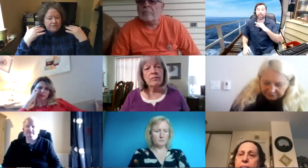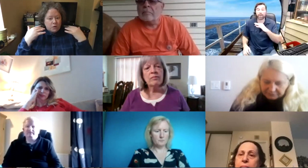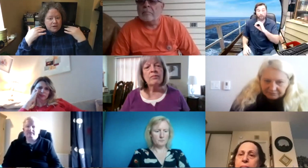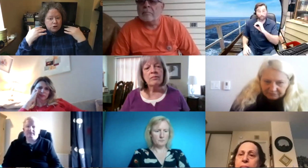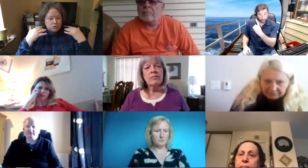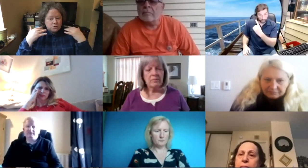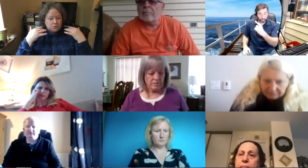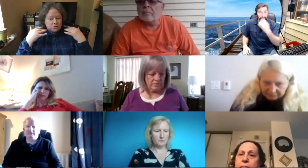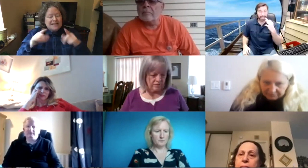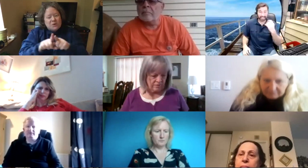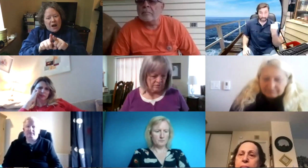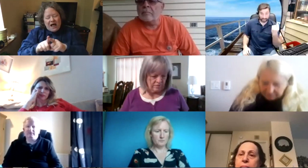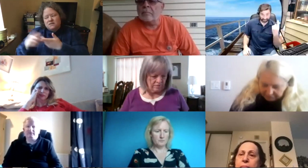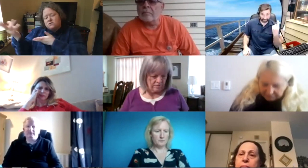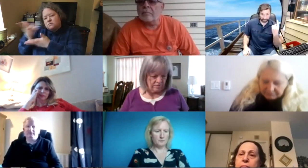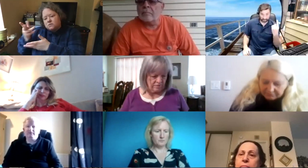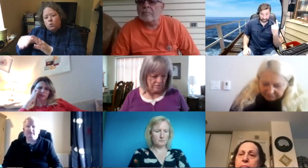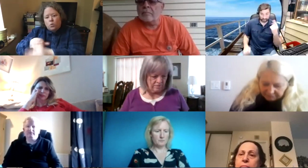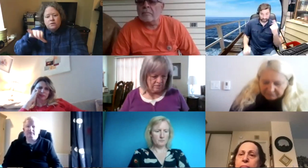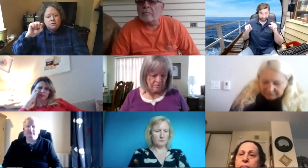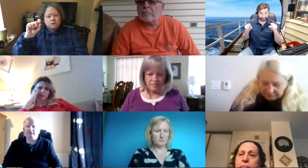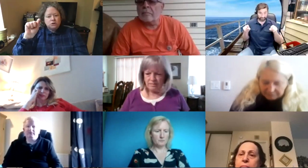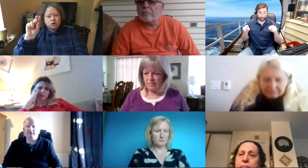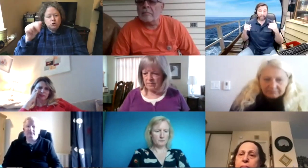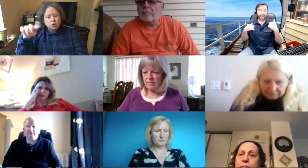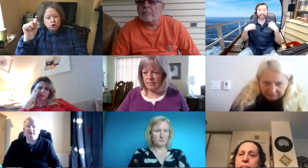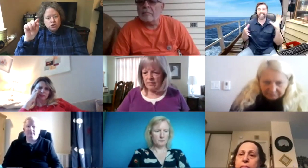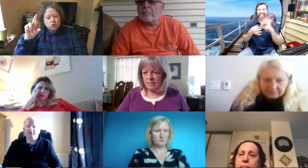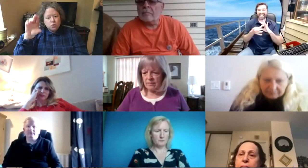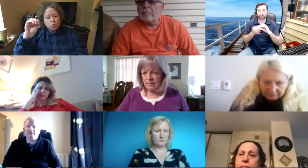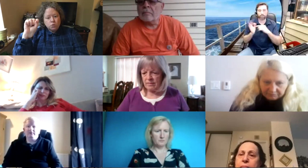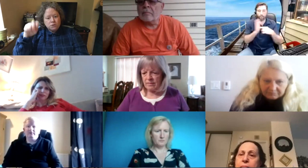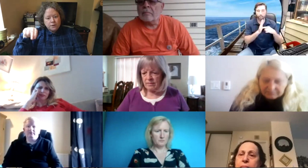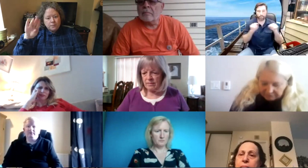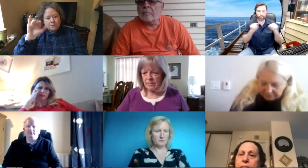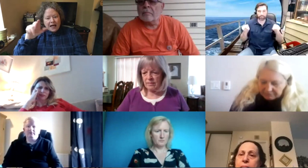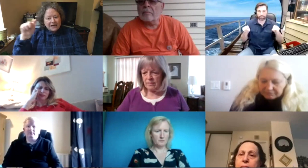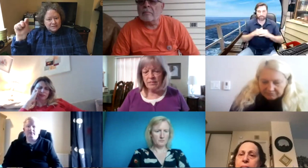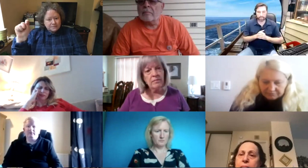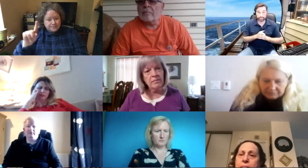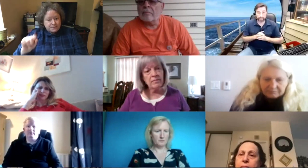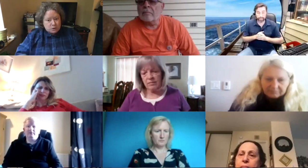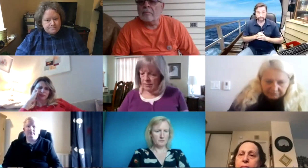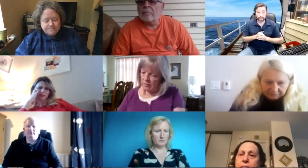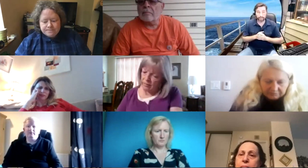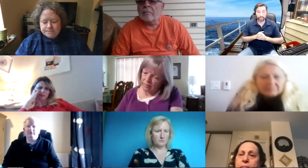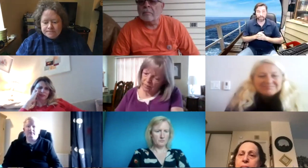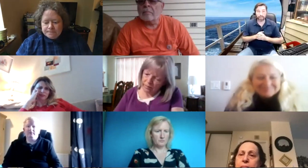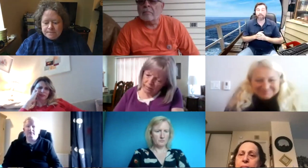1901 and 1911, and I can give you the link to that. And I've also had a conversation